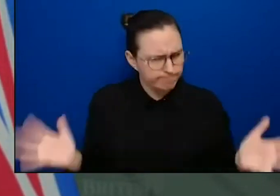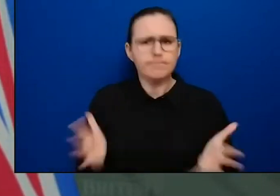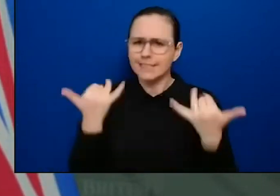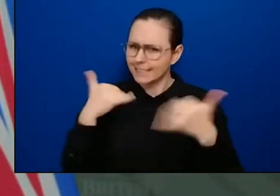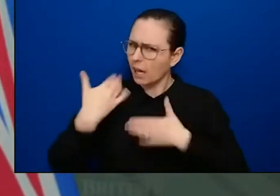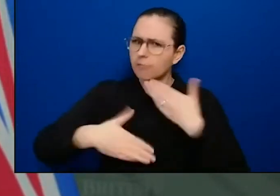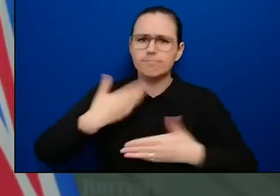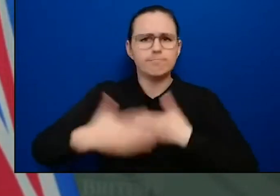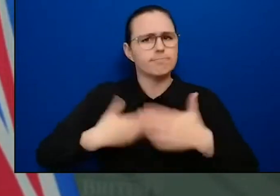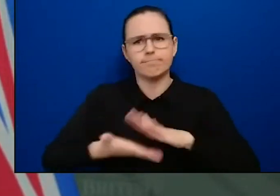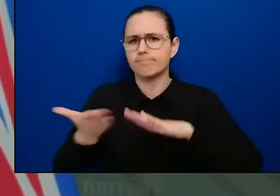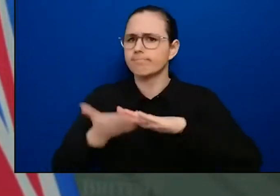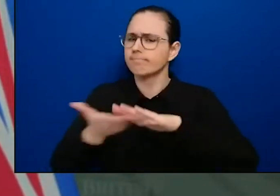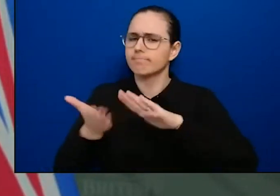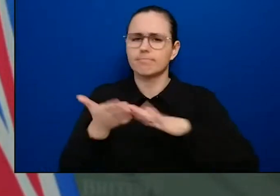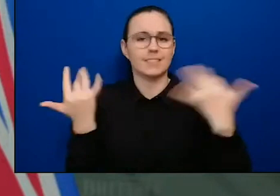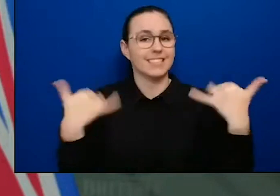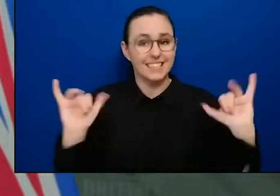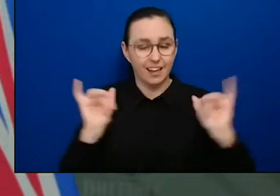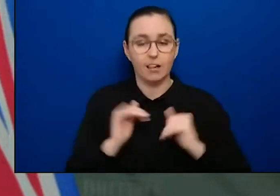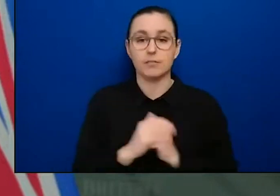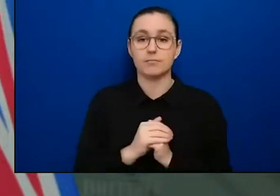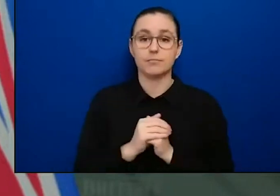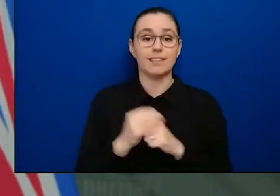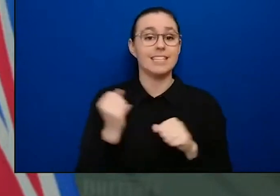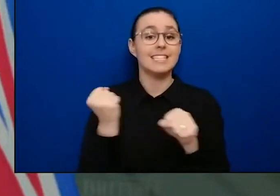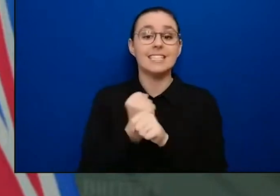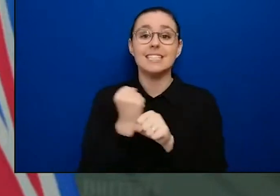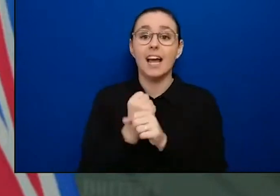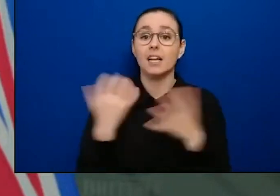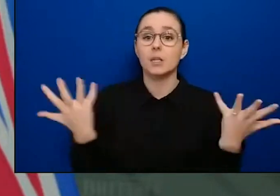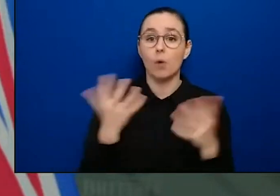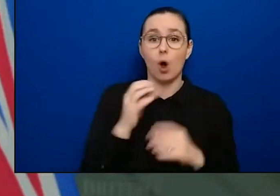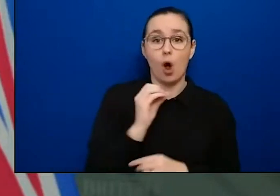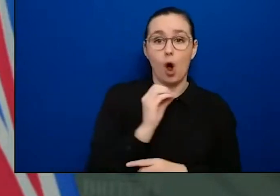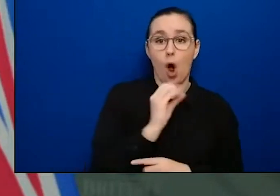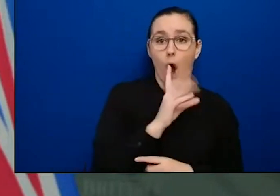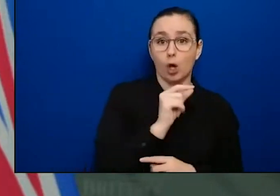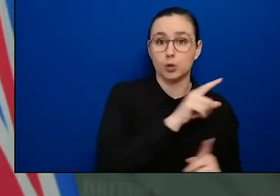the most recent week for which we have statistics, October 31st to November 6th,